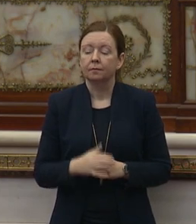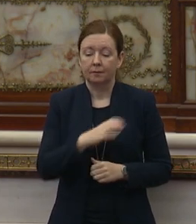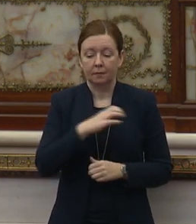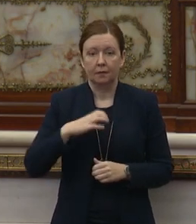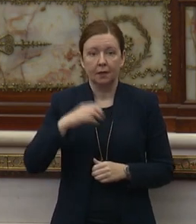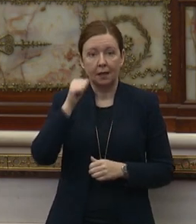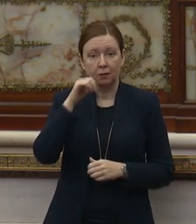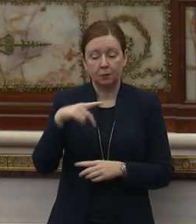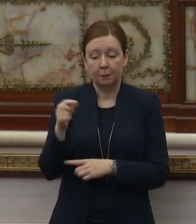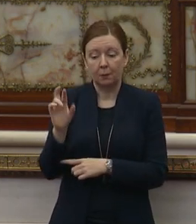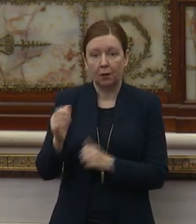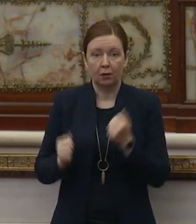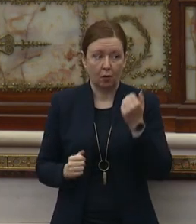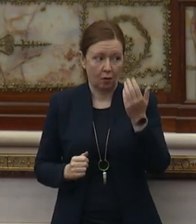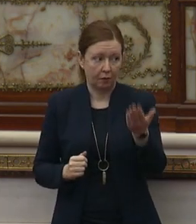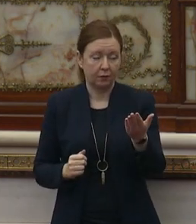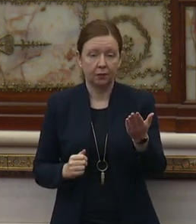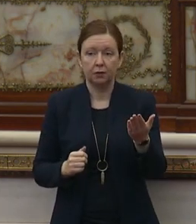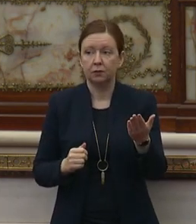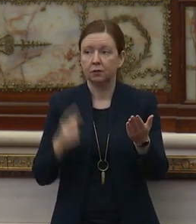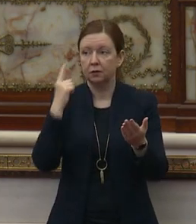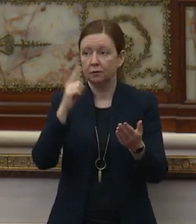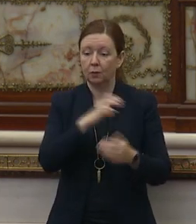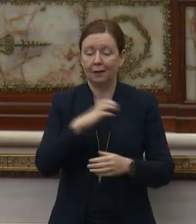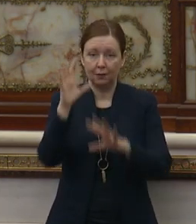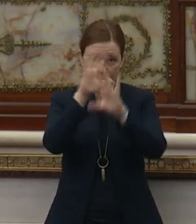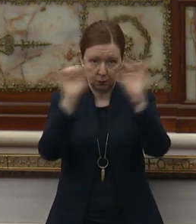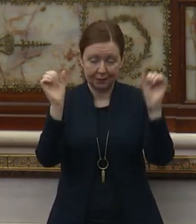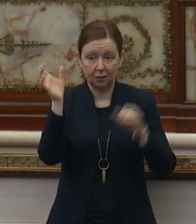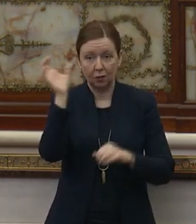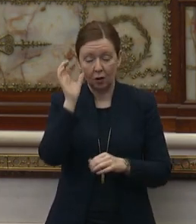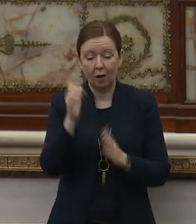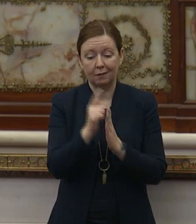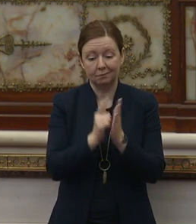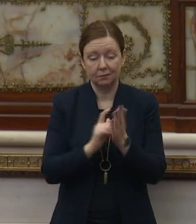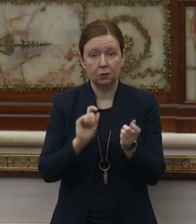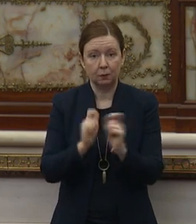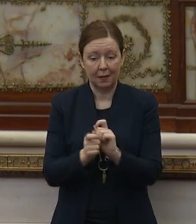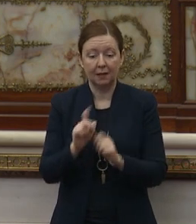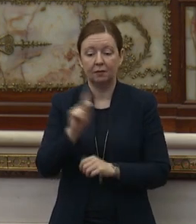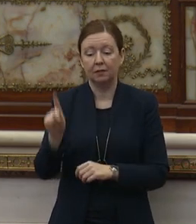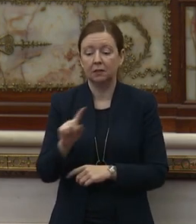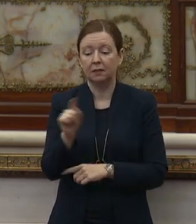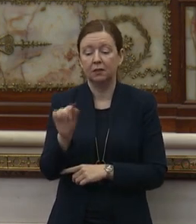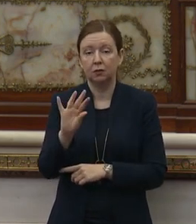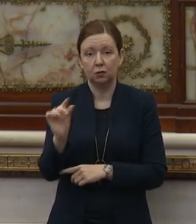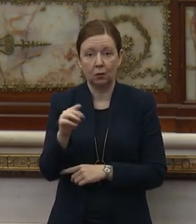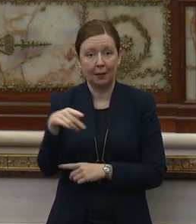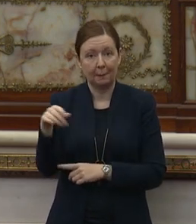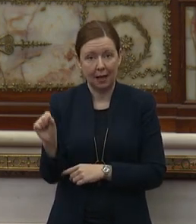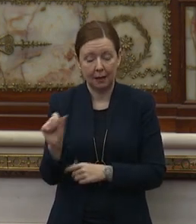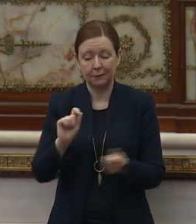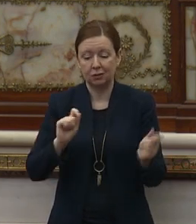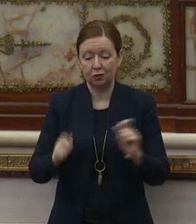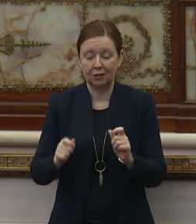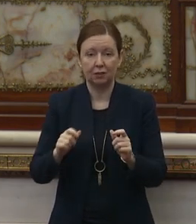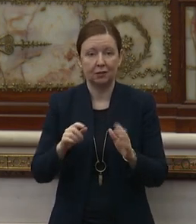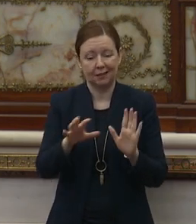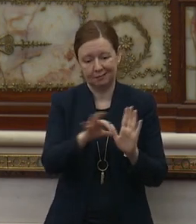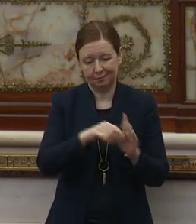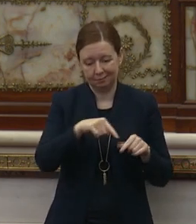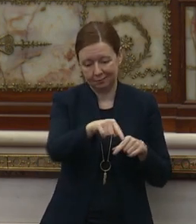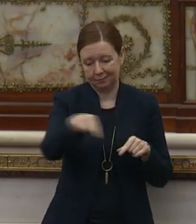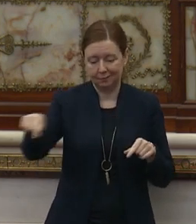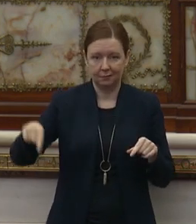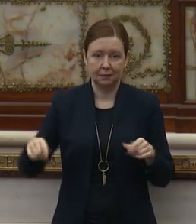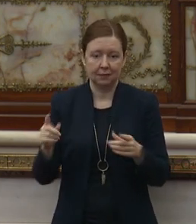Councilwoman Parker offers, on behalf of Council President Clark, an ordinance to amend the Philadelphia zoning maps by changing the zoning designation of certain areas of